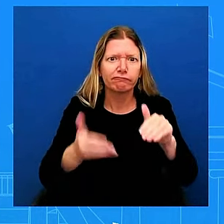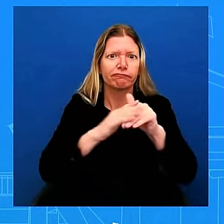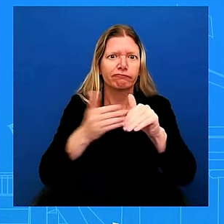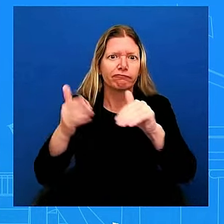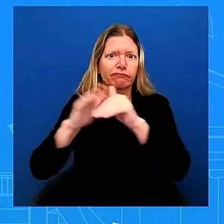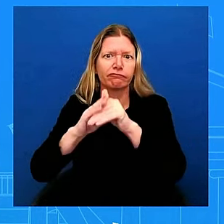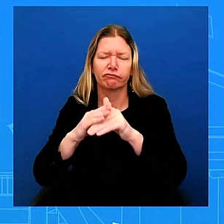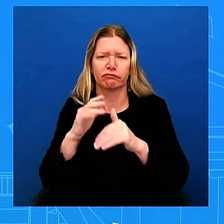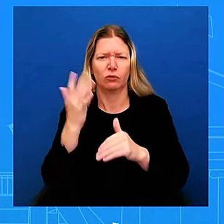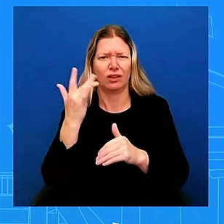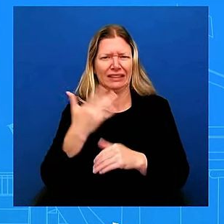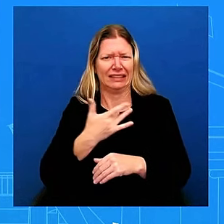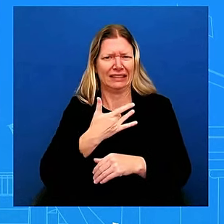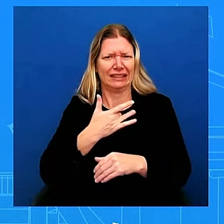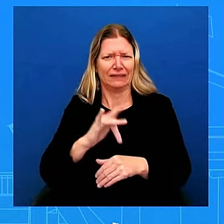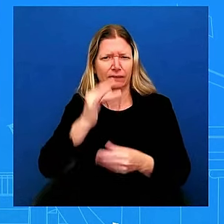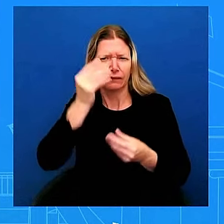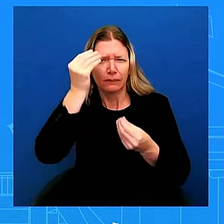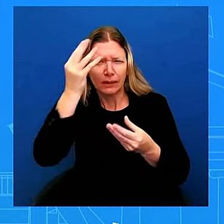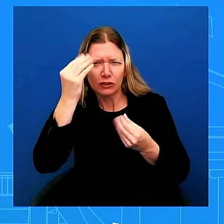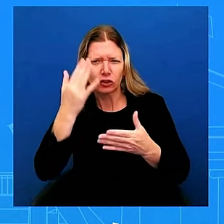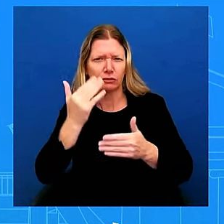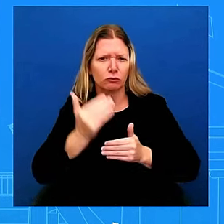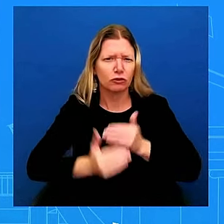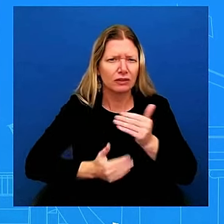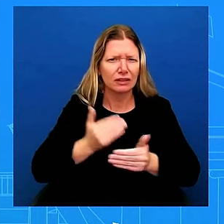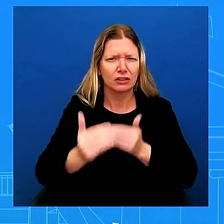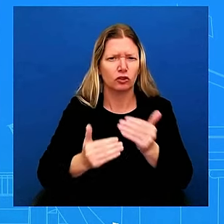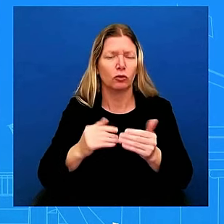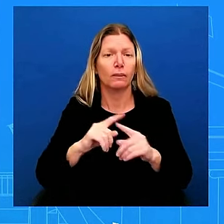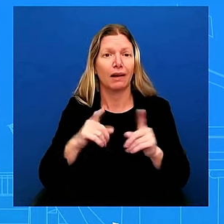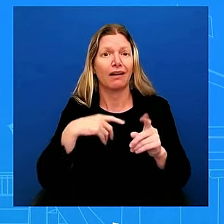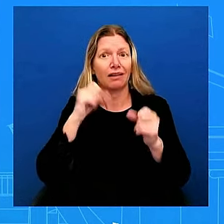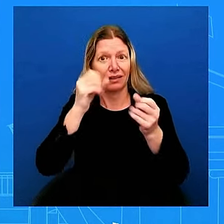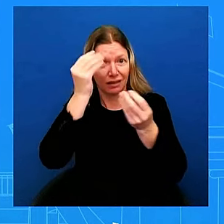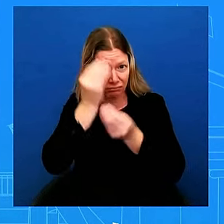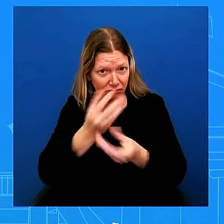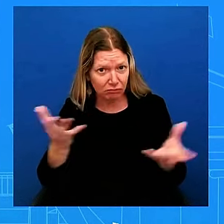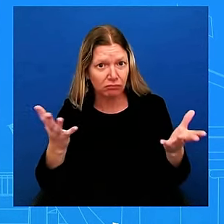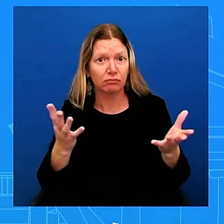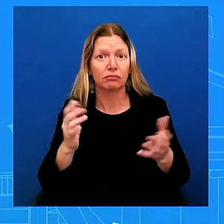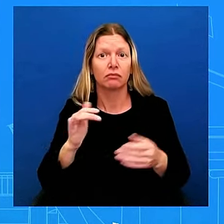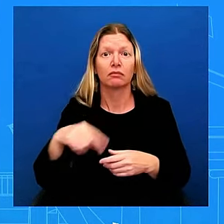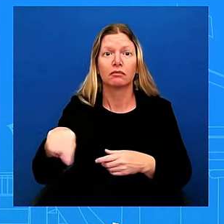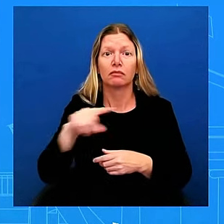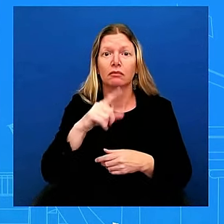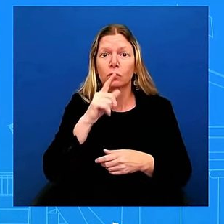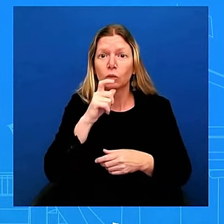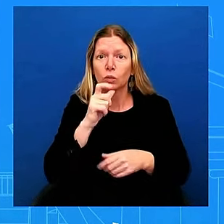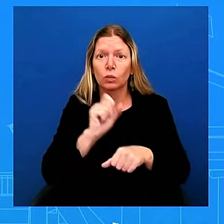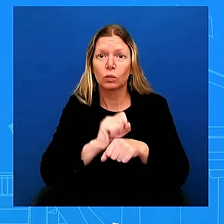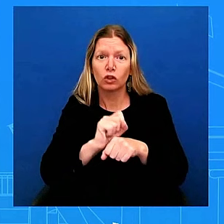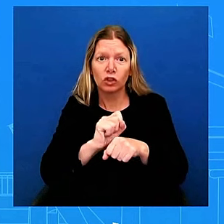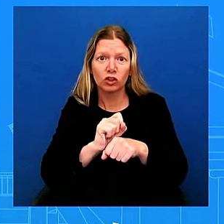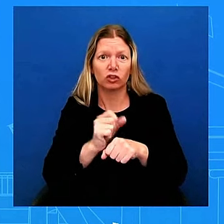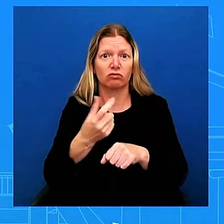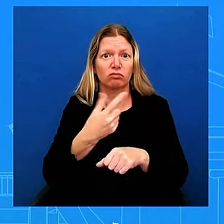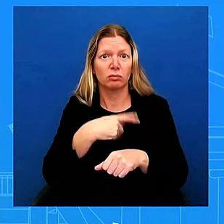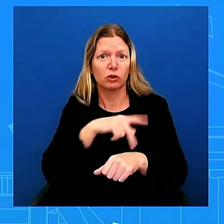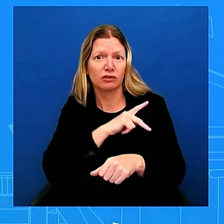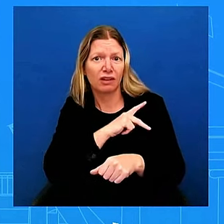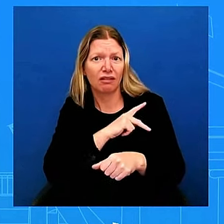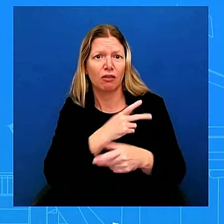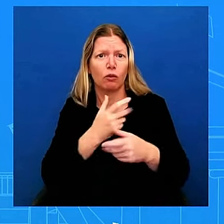however, that personnel and other protective resources, technology, and capabilities have been added. At